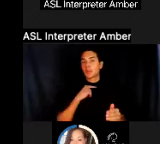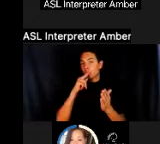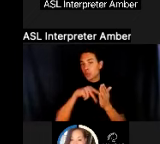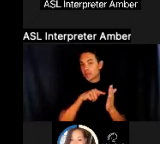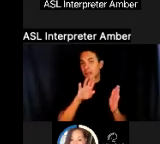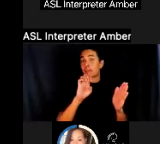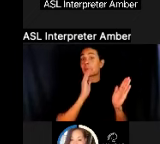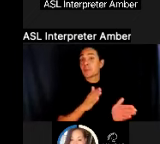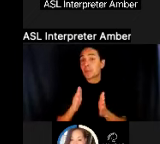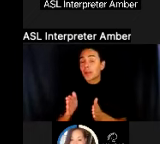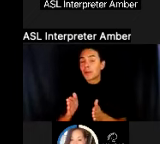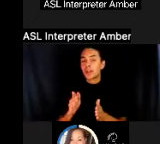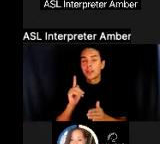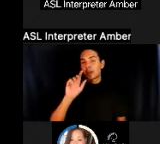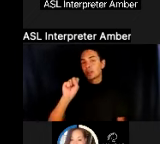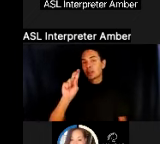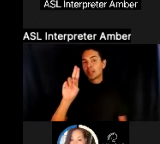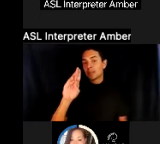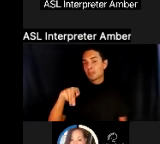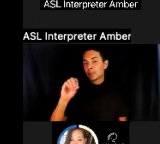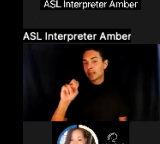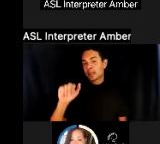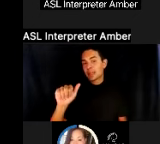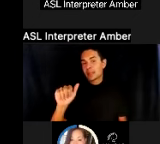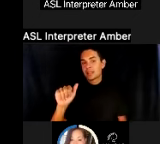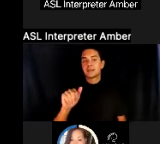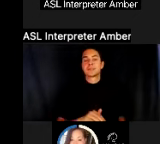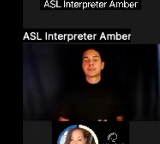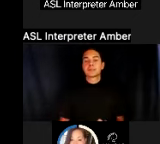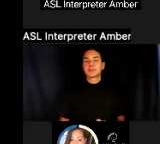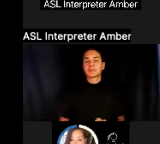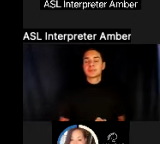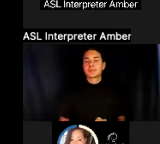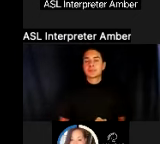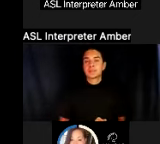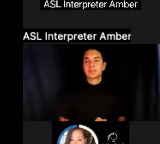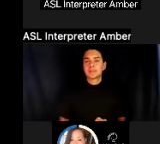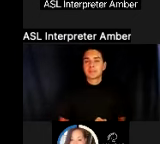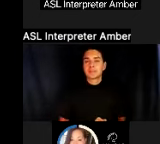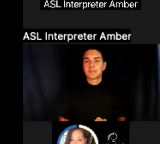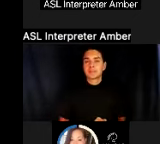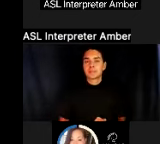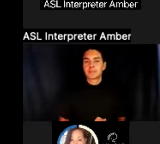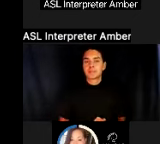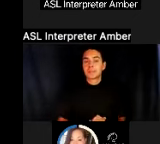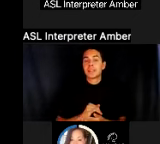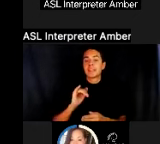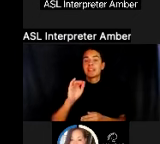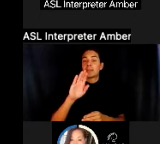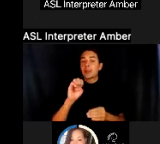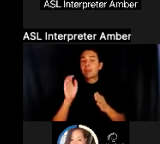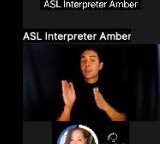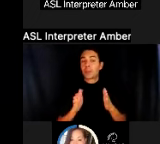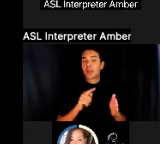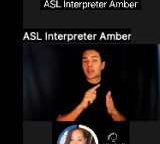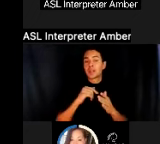for subpoena. Advocacy programs can be prepared to provide when, if a subpoena is